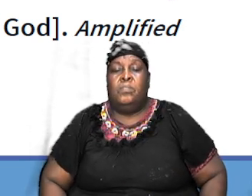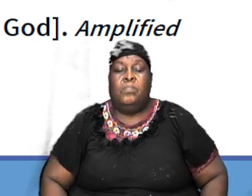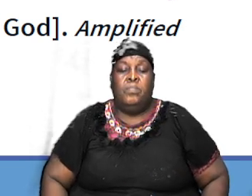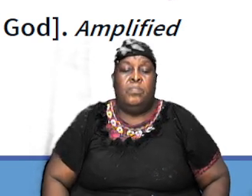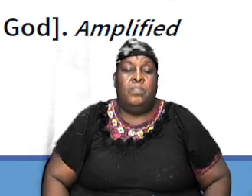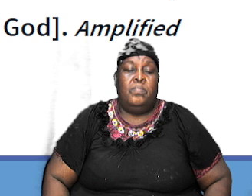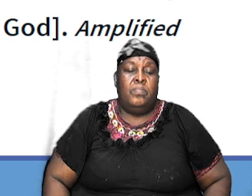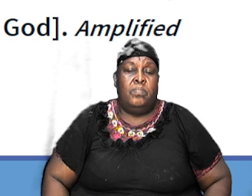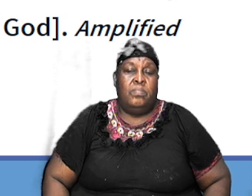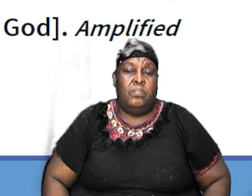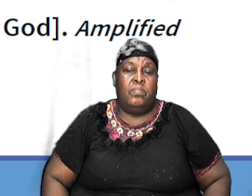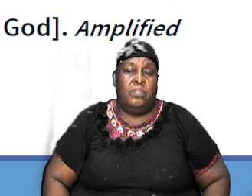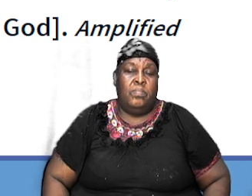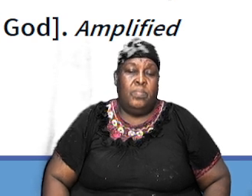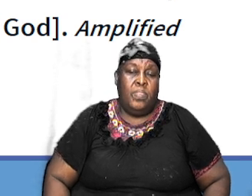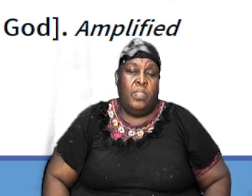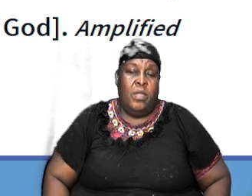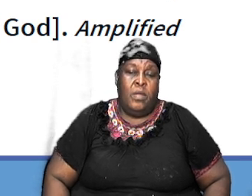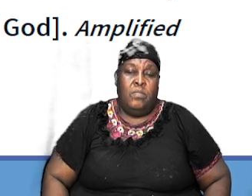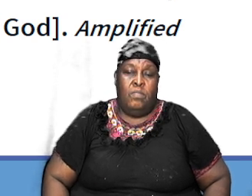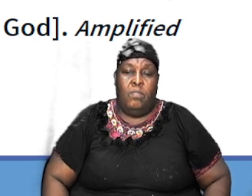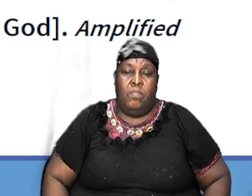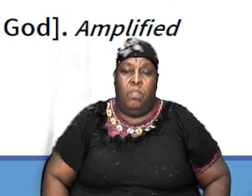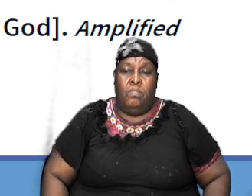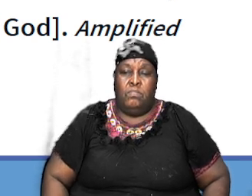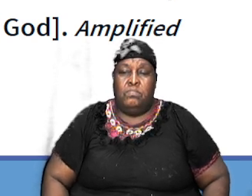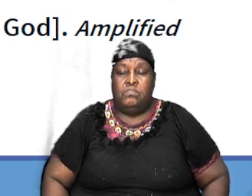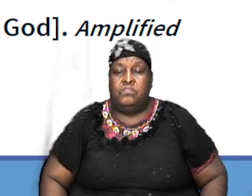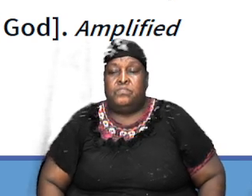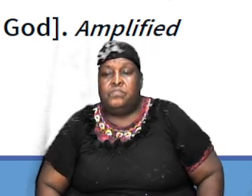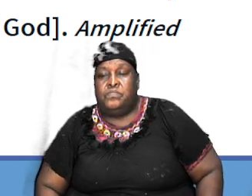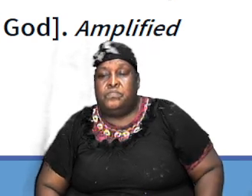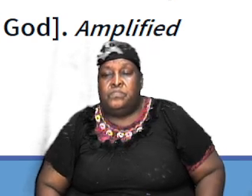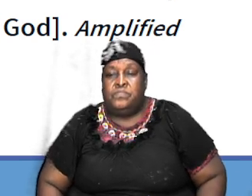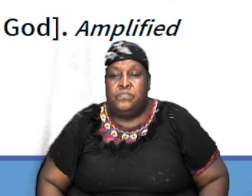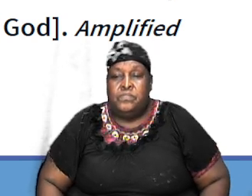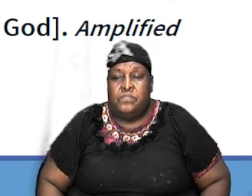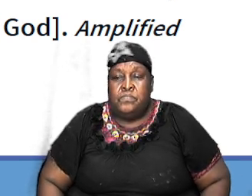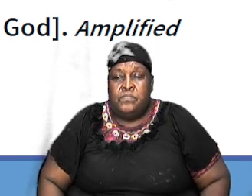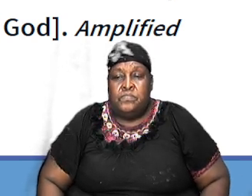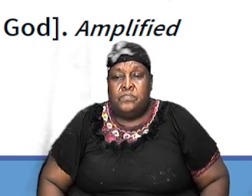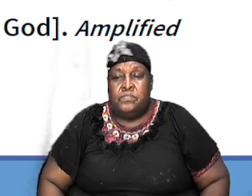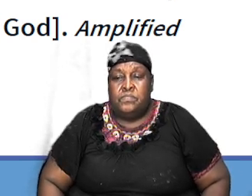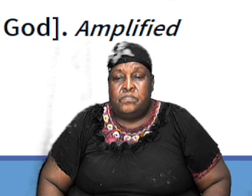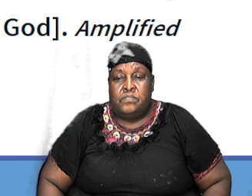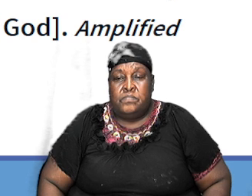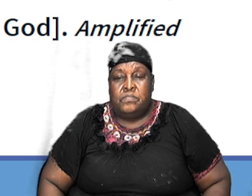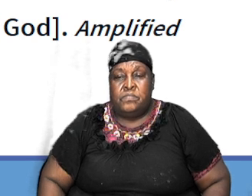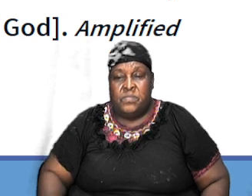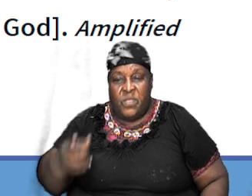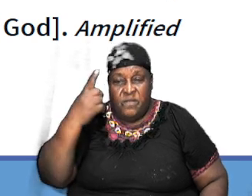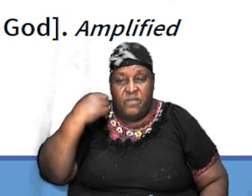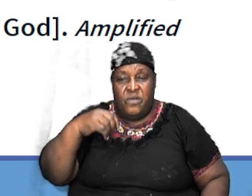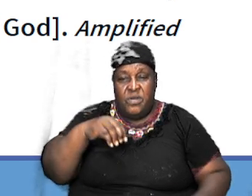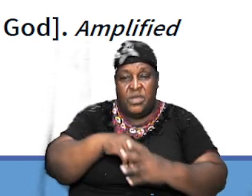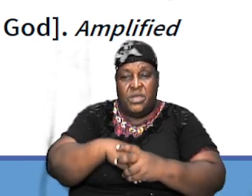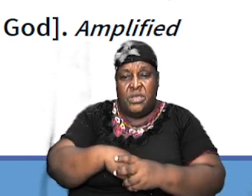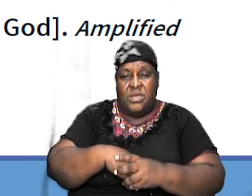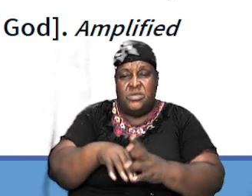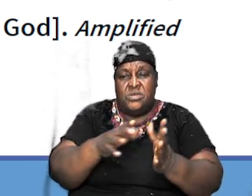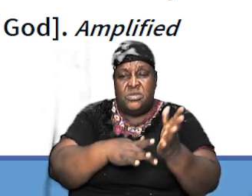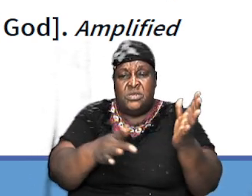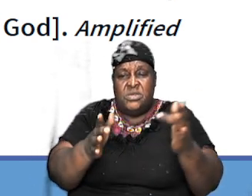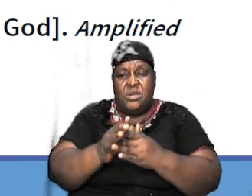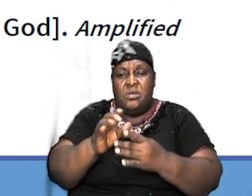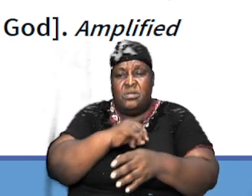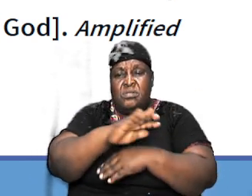I actually put on the slide the amplified version of the same scripture. And it says, for in him, or in